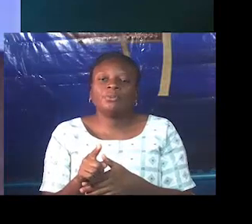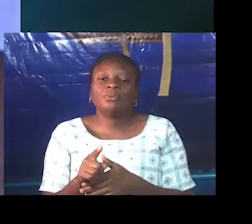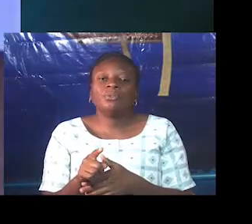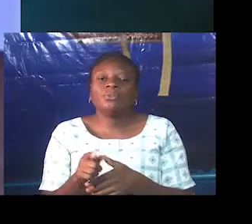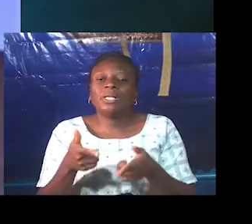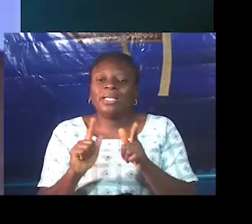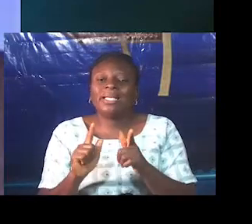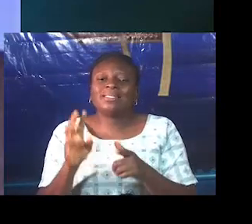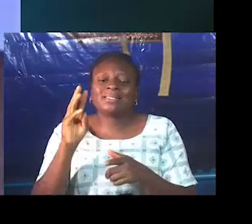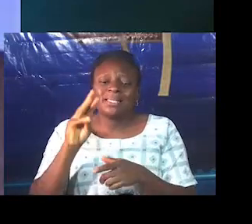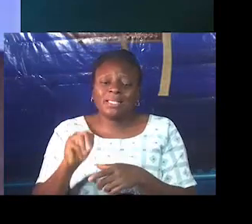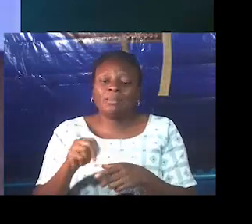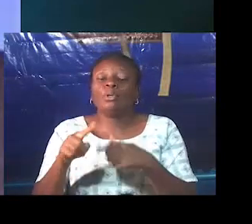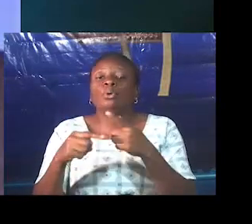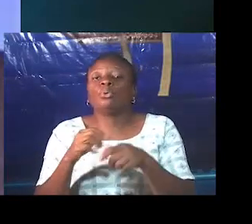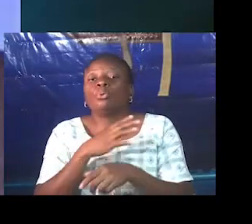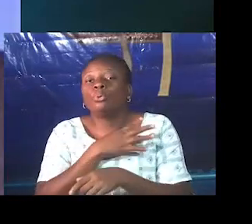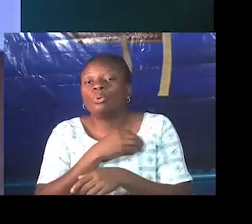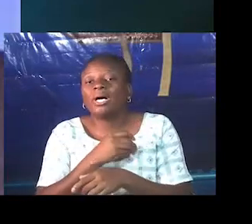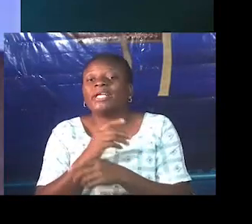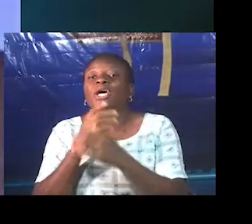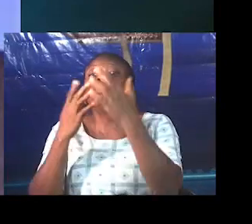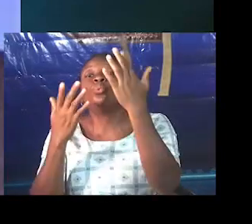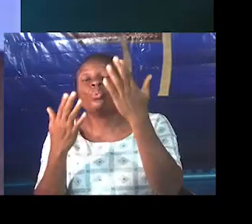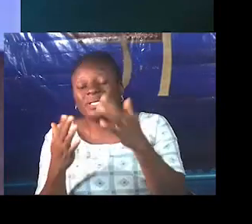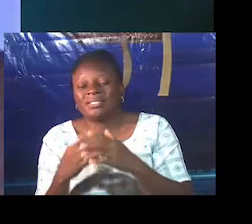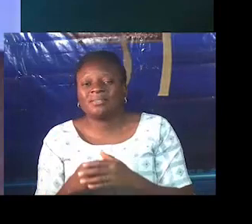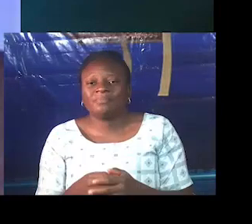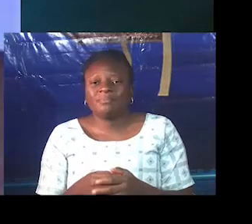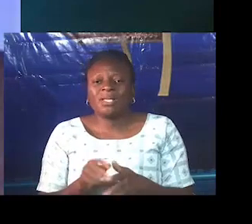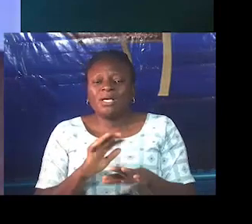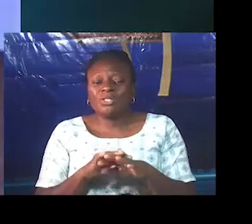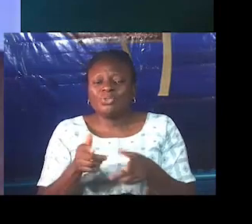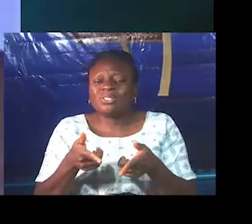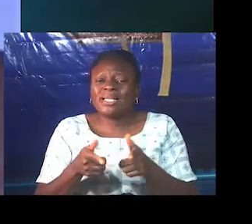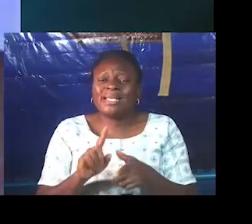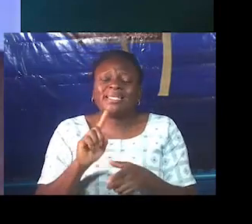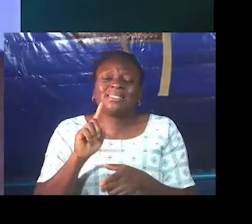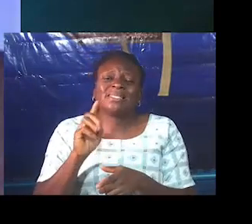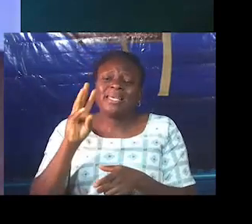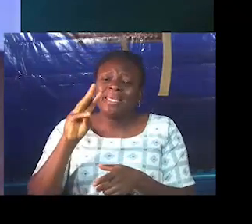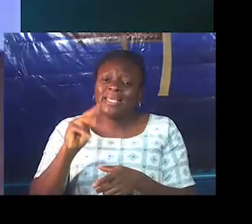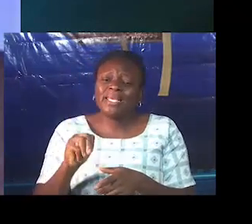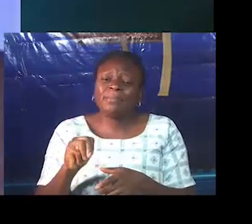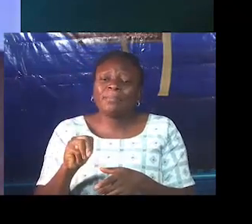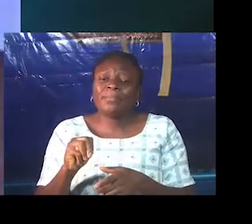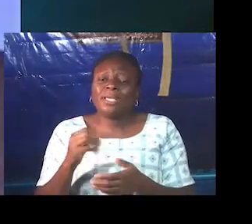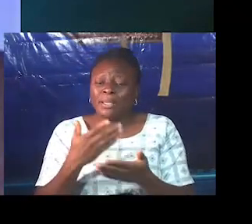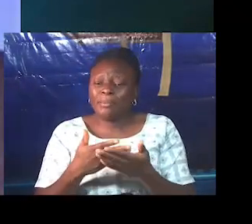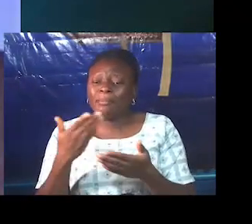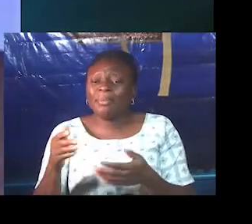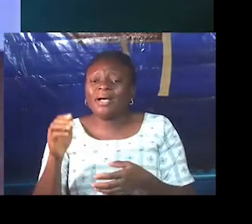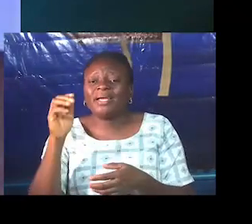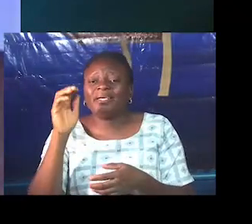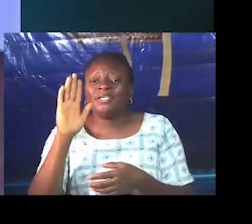for you as a young girl. Are you hearing what I'm saying? Don't let him influence you by his gifts. Some of the gifts